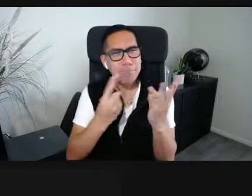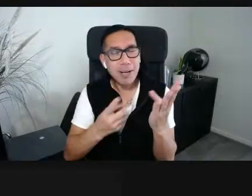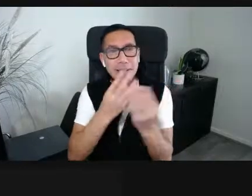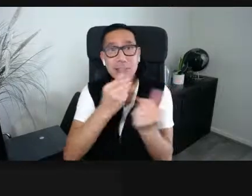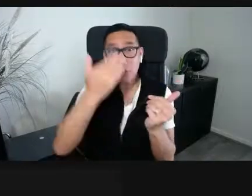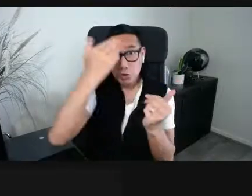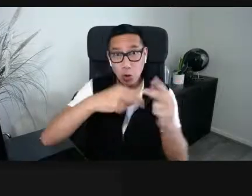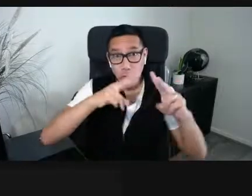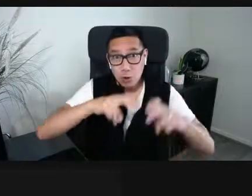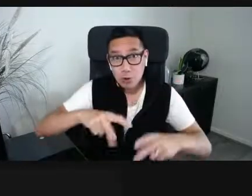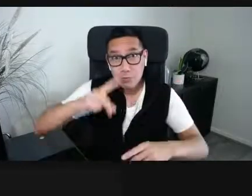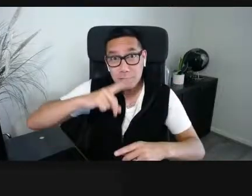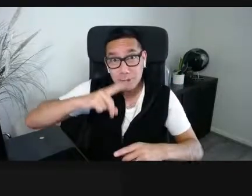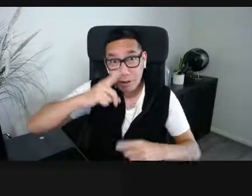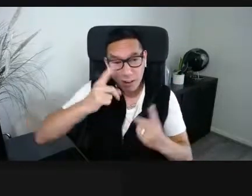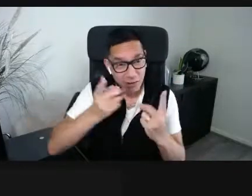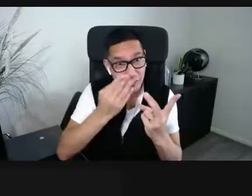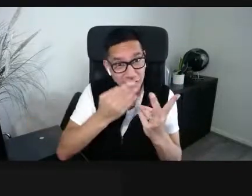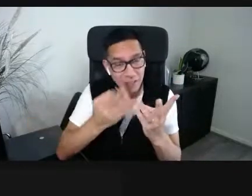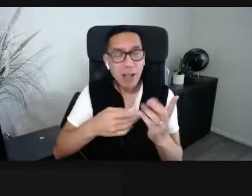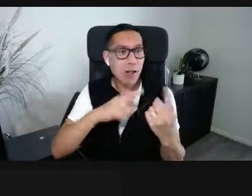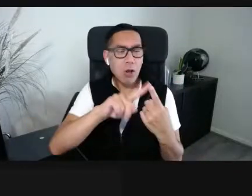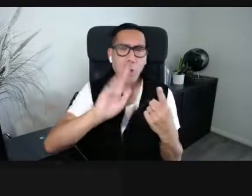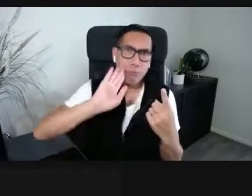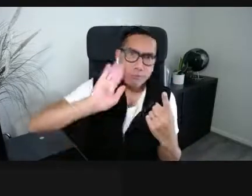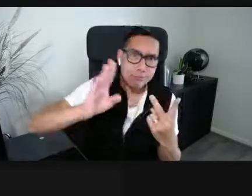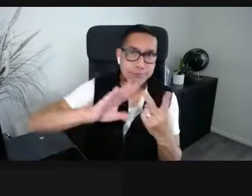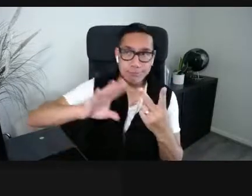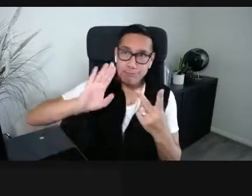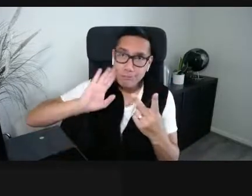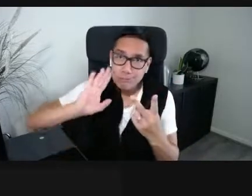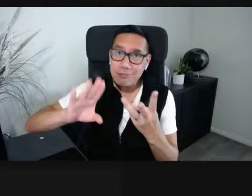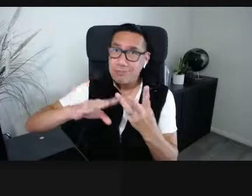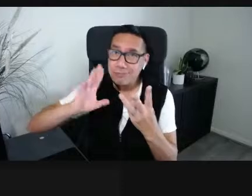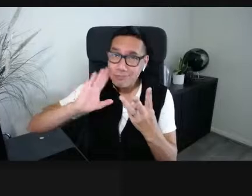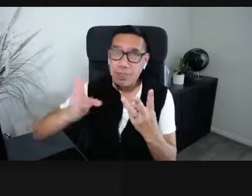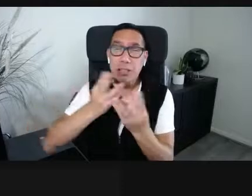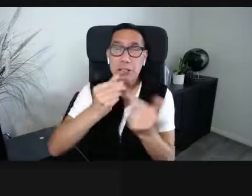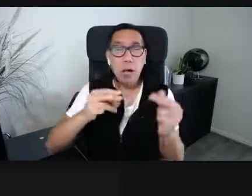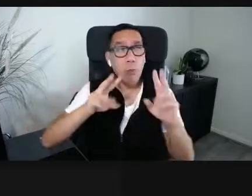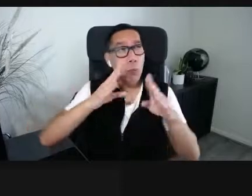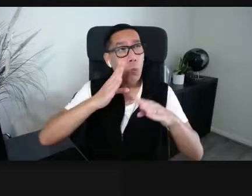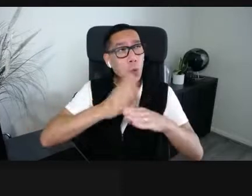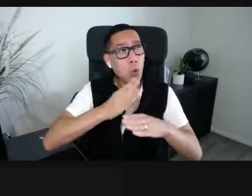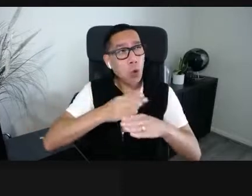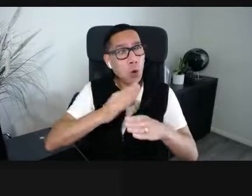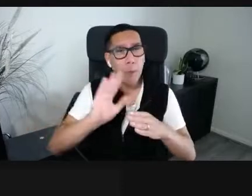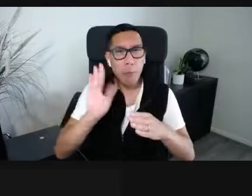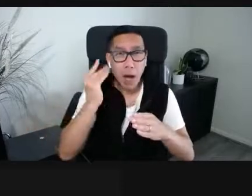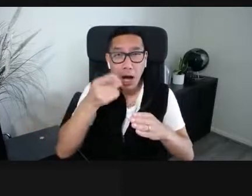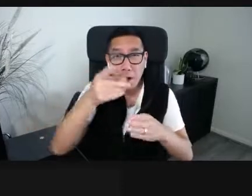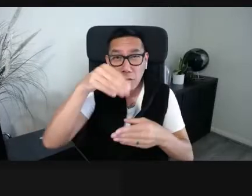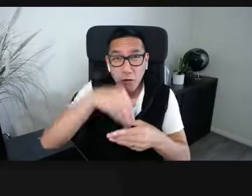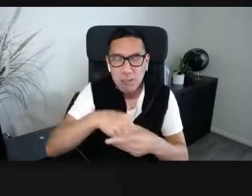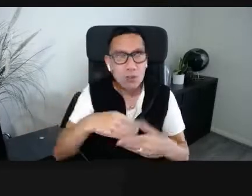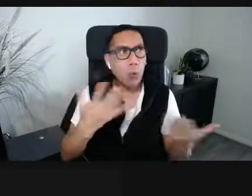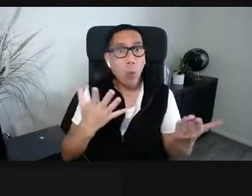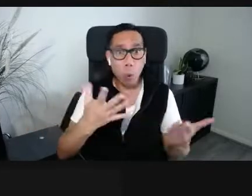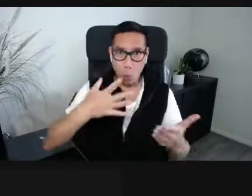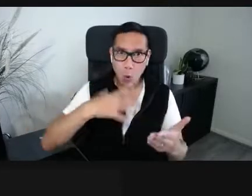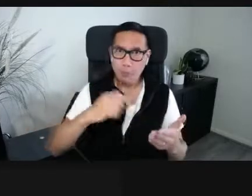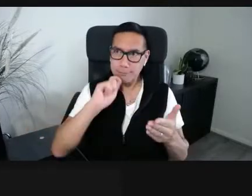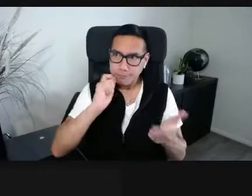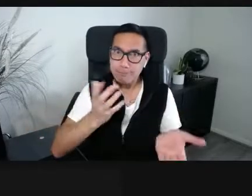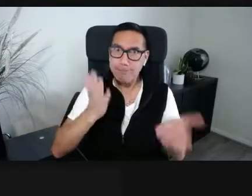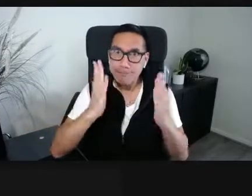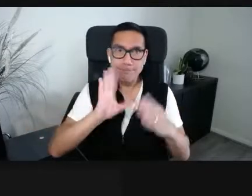researchers. They're going to give presentations about some work that maybe you've been involved in or maybe you want to get involved in. Whether you're